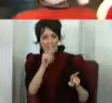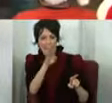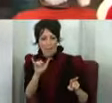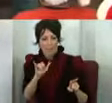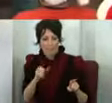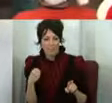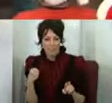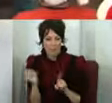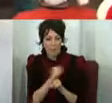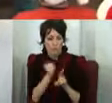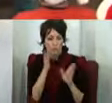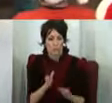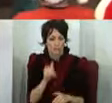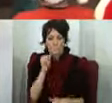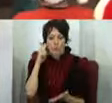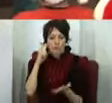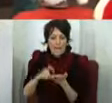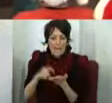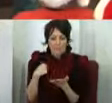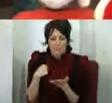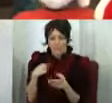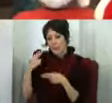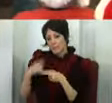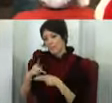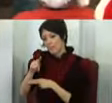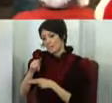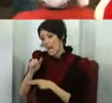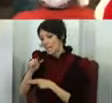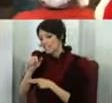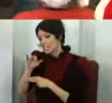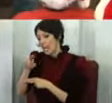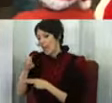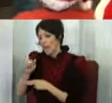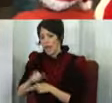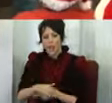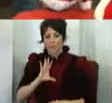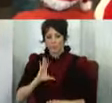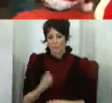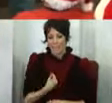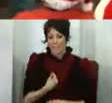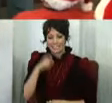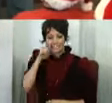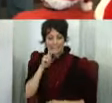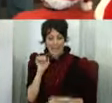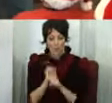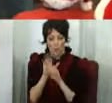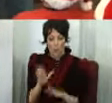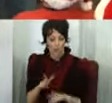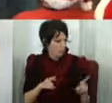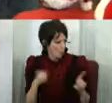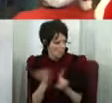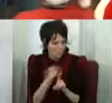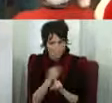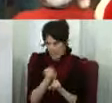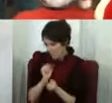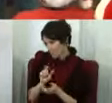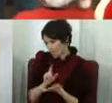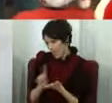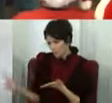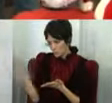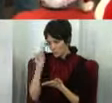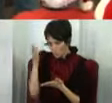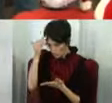first. I'm Tatiana, the trans sex worker who got beat up last week. Remember the case